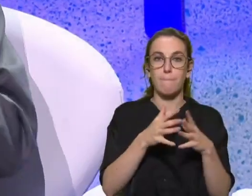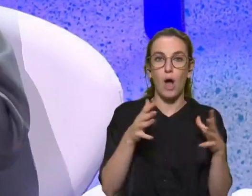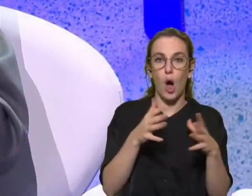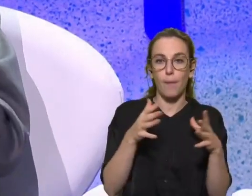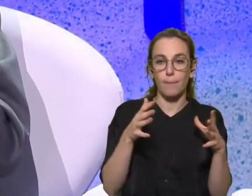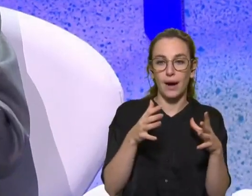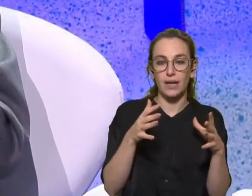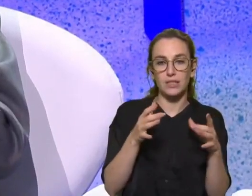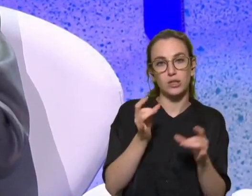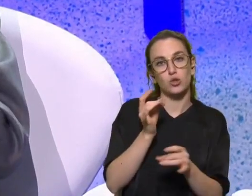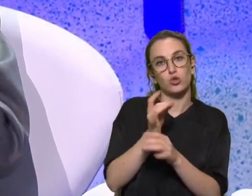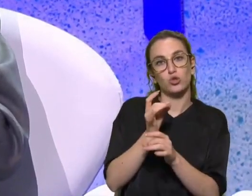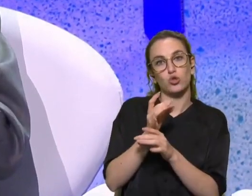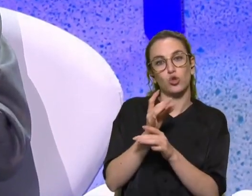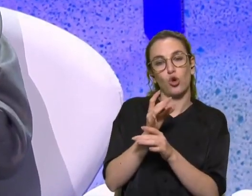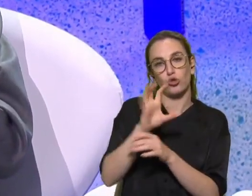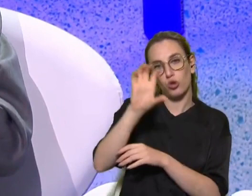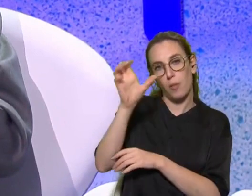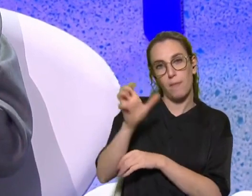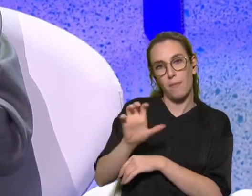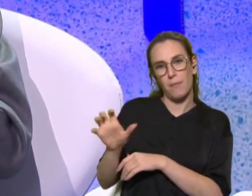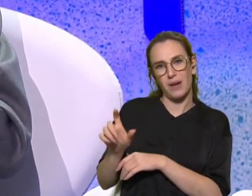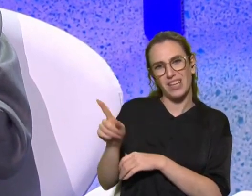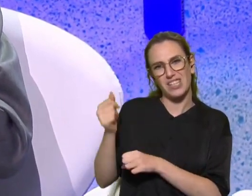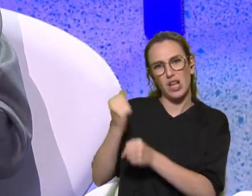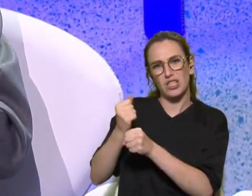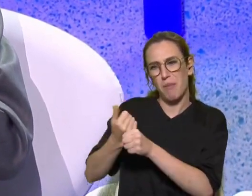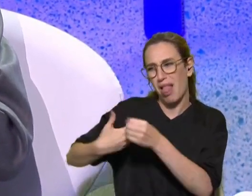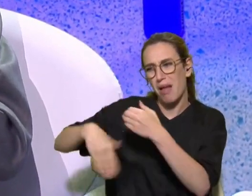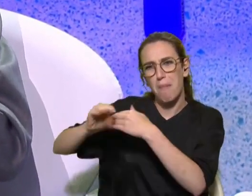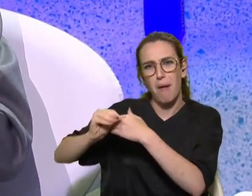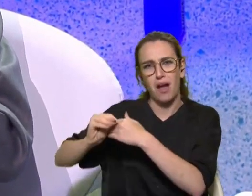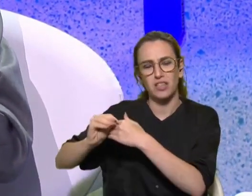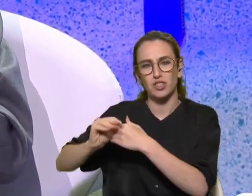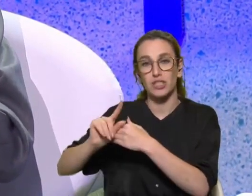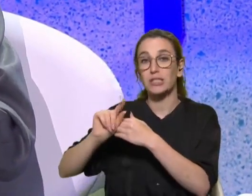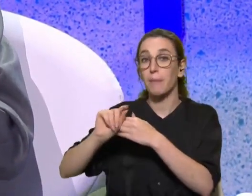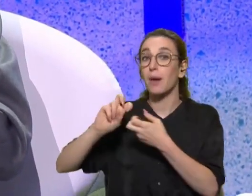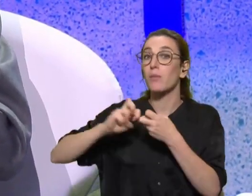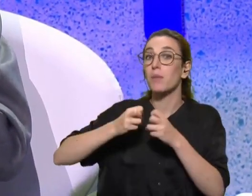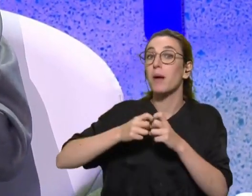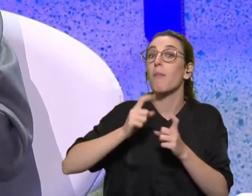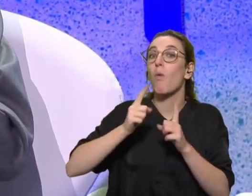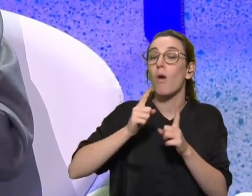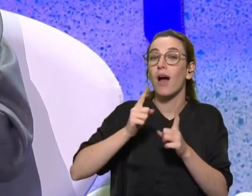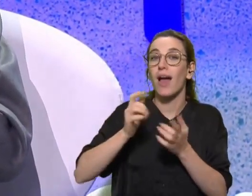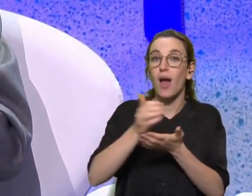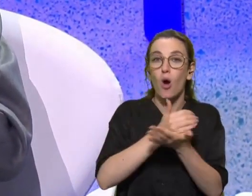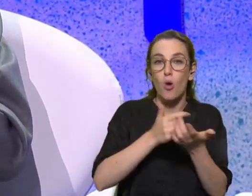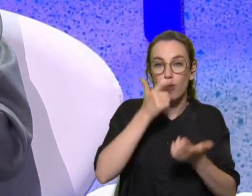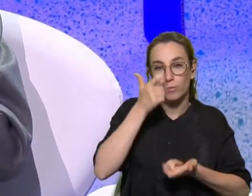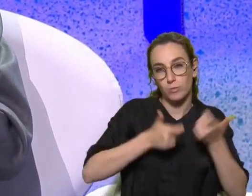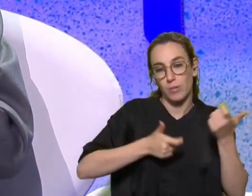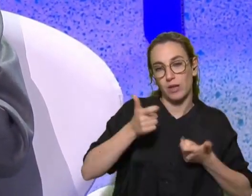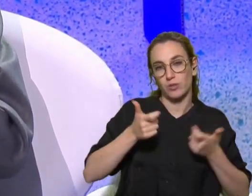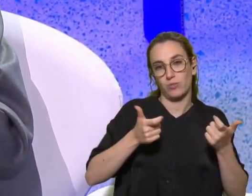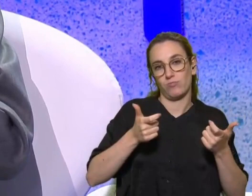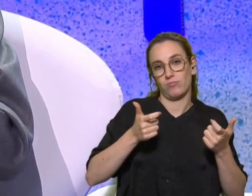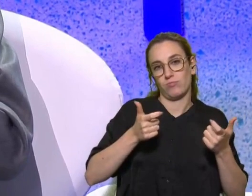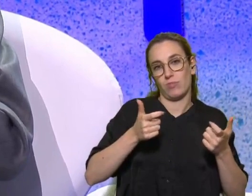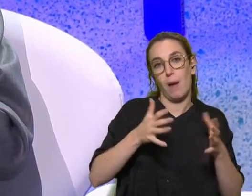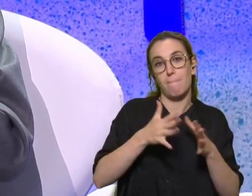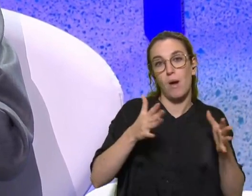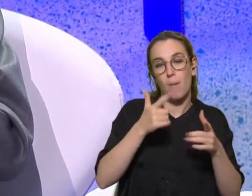the overwhelming and countries we compete with. And the HR challenge. We have an